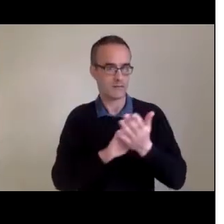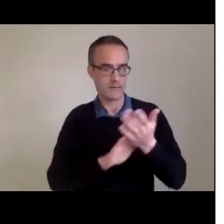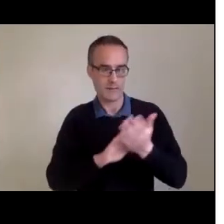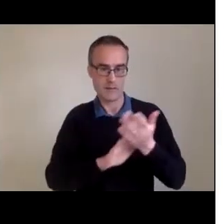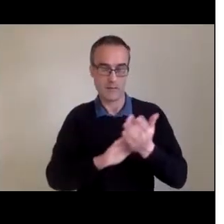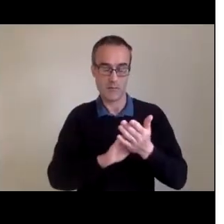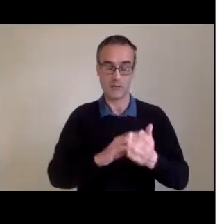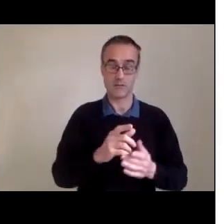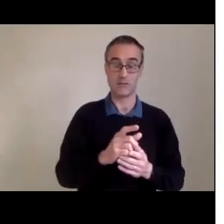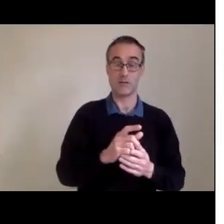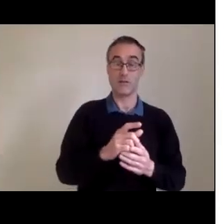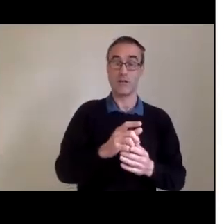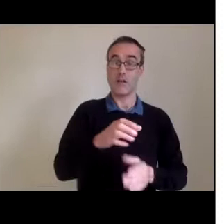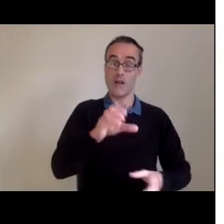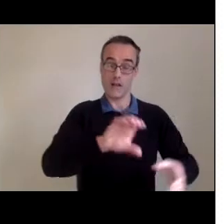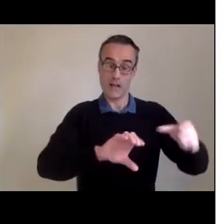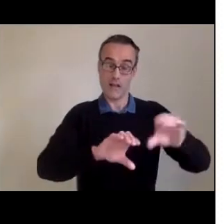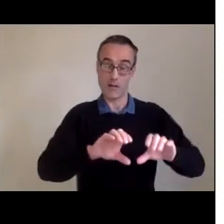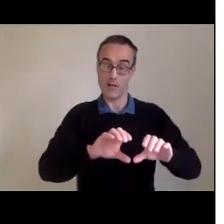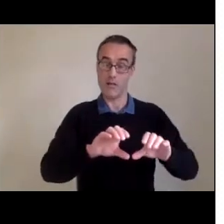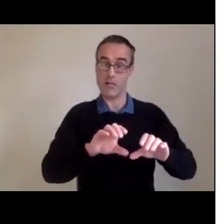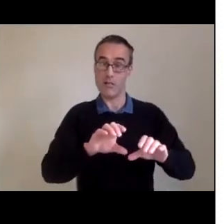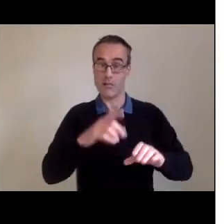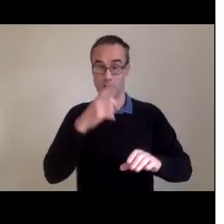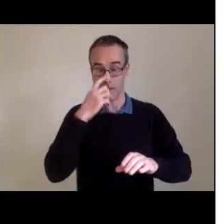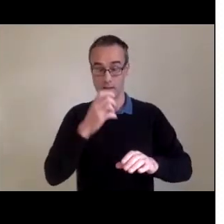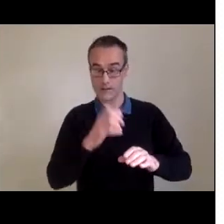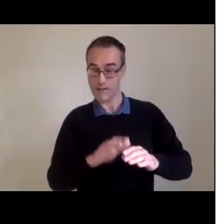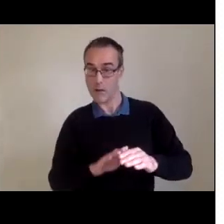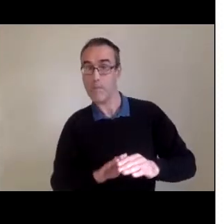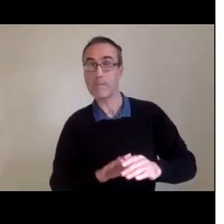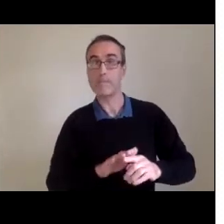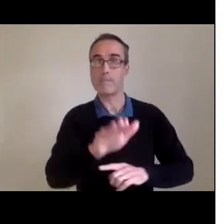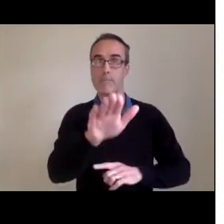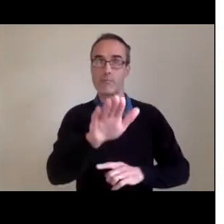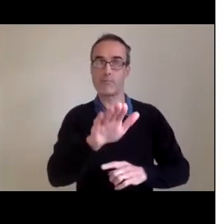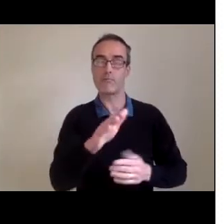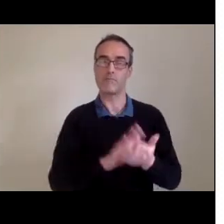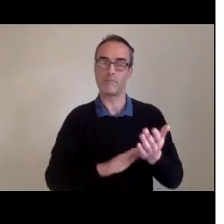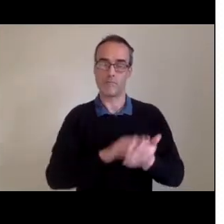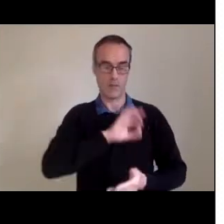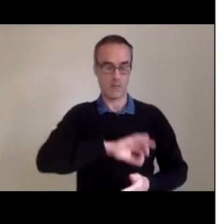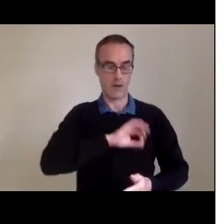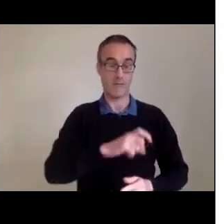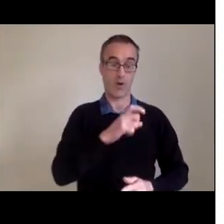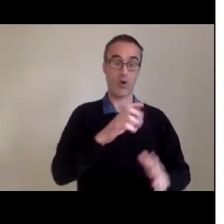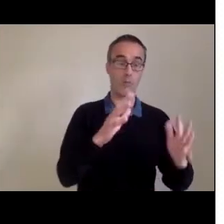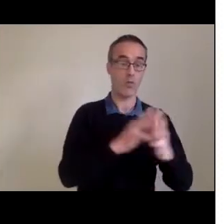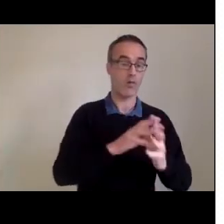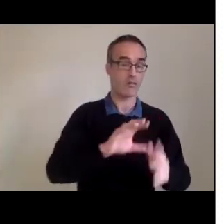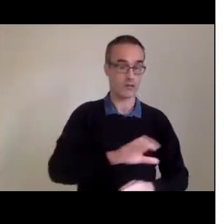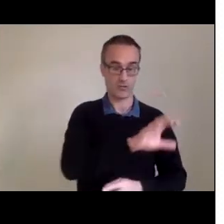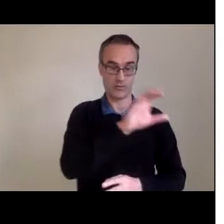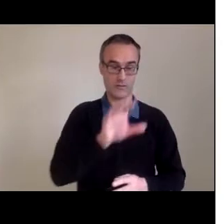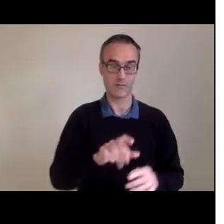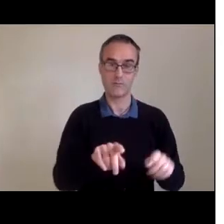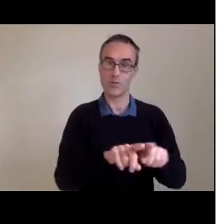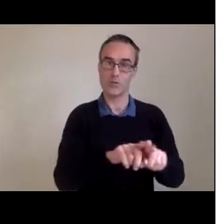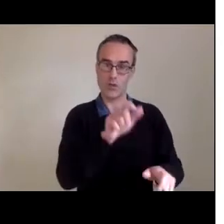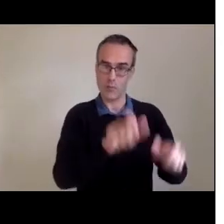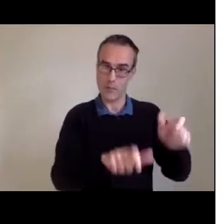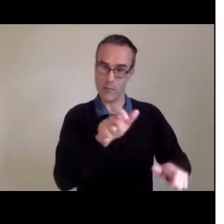chemical sciences for the benefit of the Commonwealth nations and their people. The Commonwealth itself is a